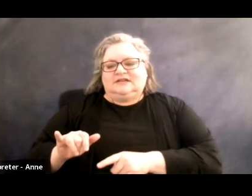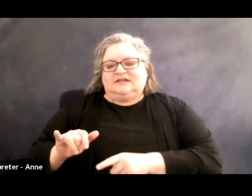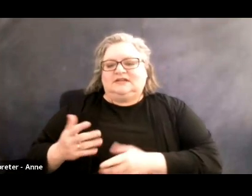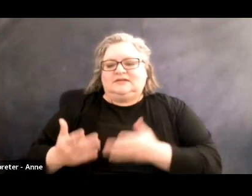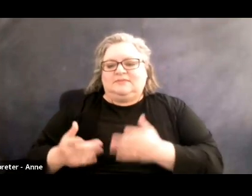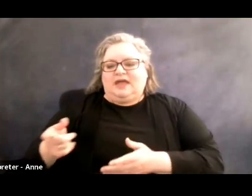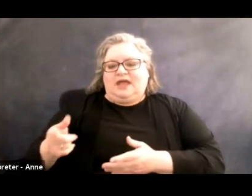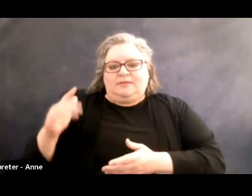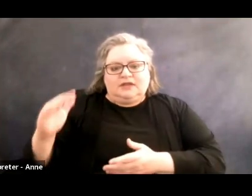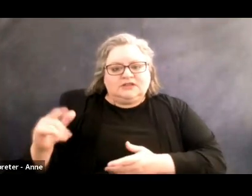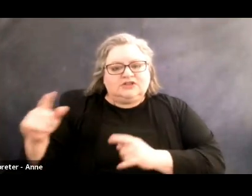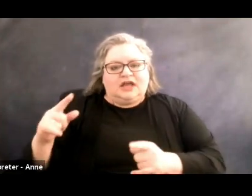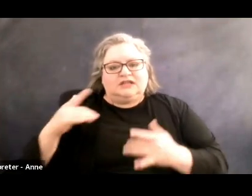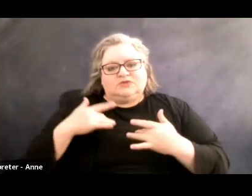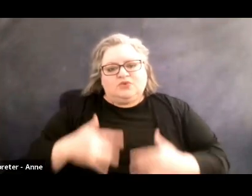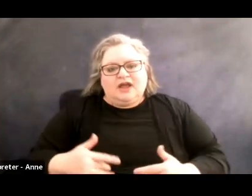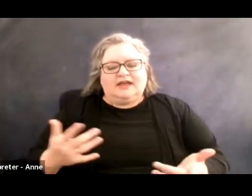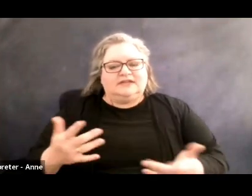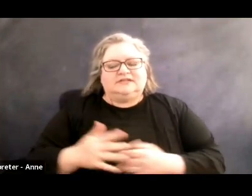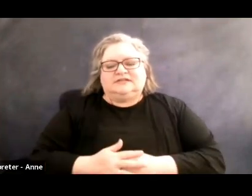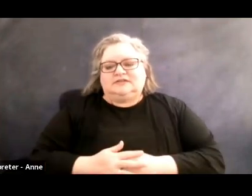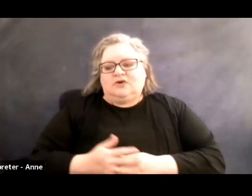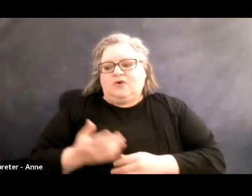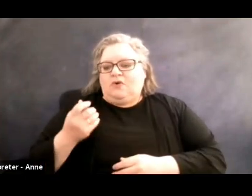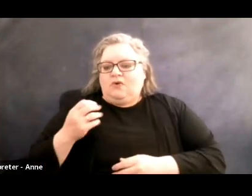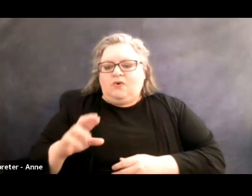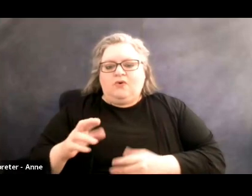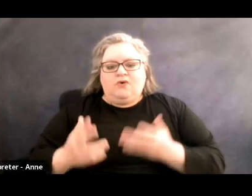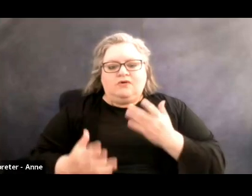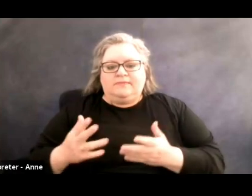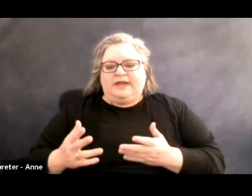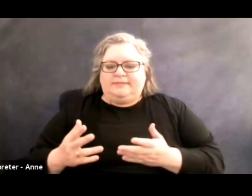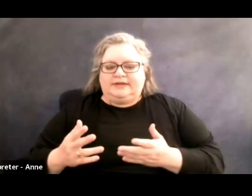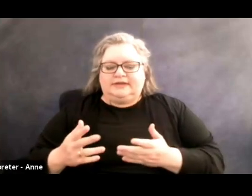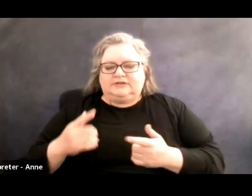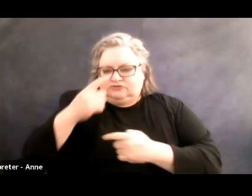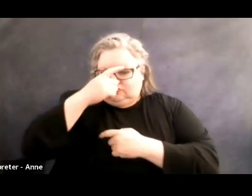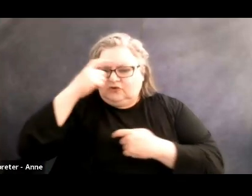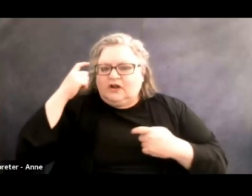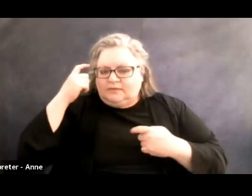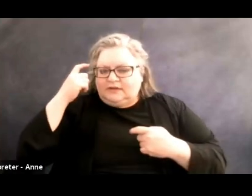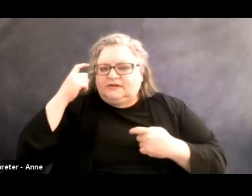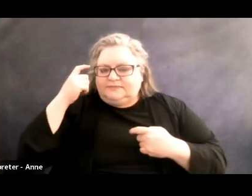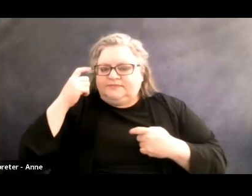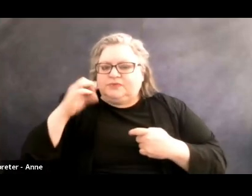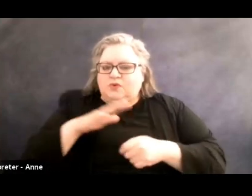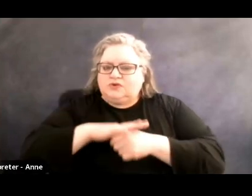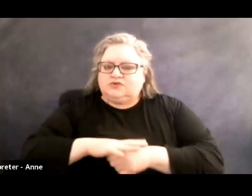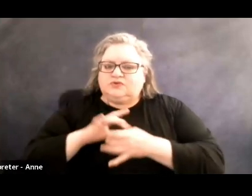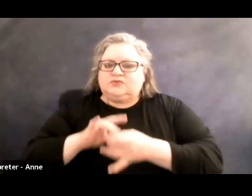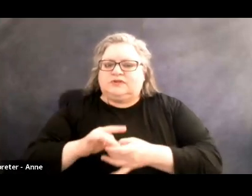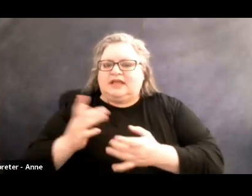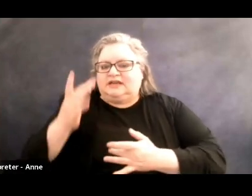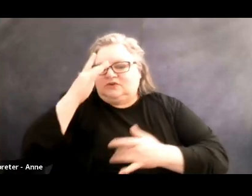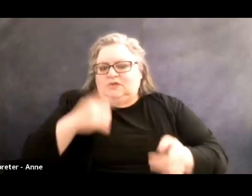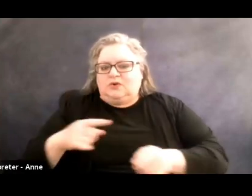be depressed, or the child might be depressed, or they might be having some trauma or stress-related disorders